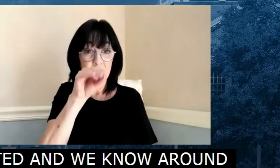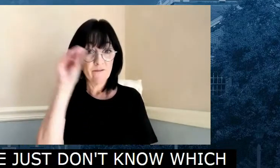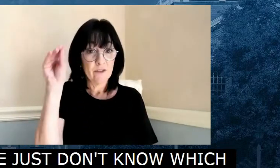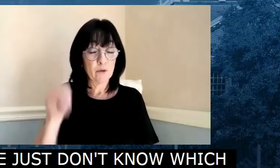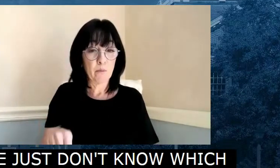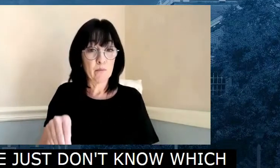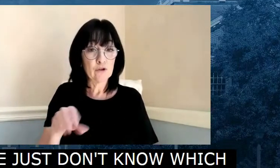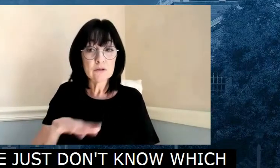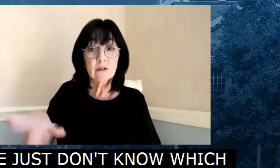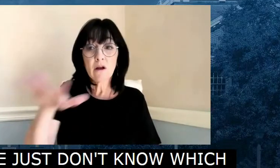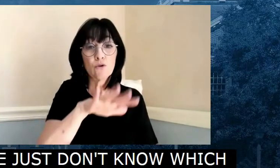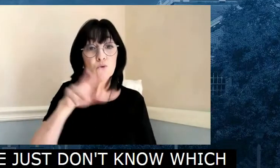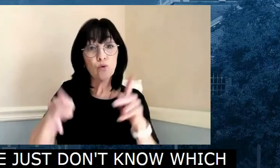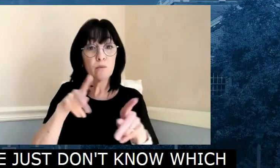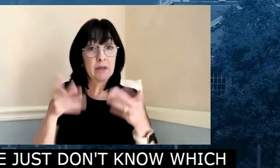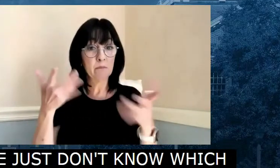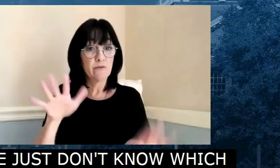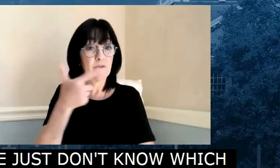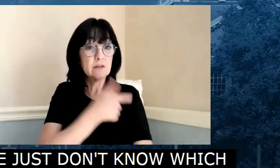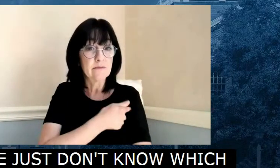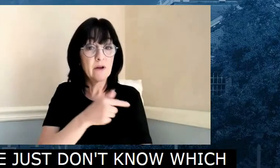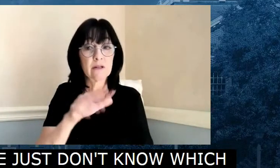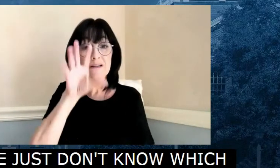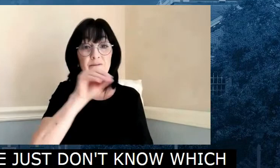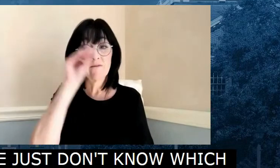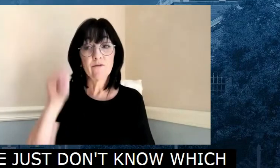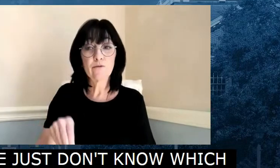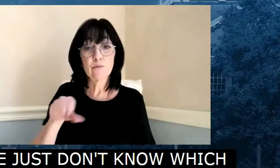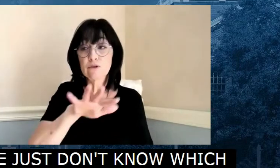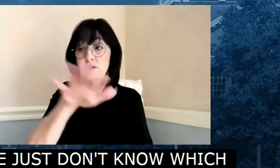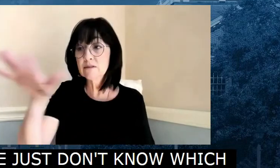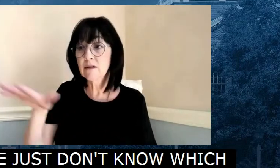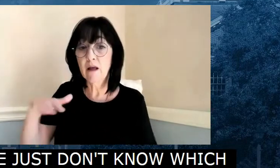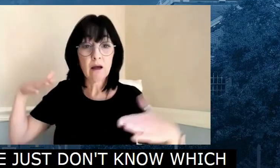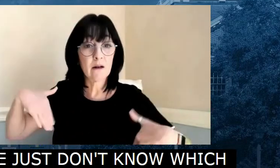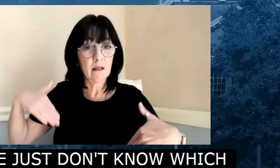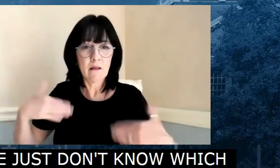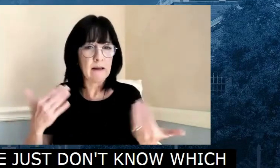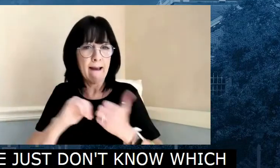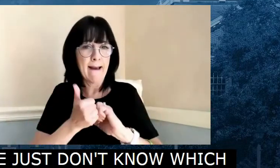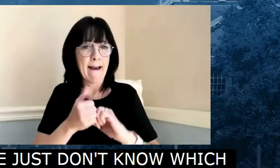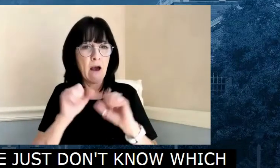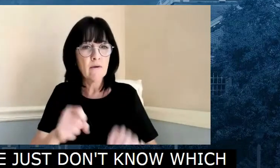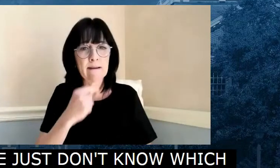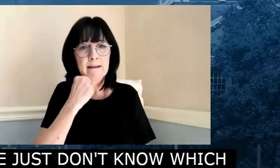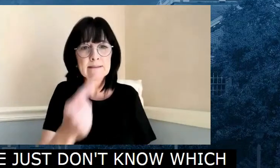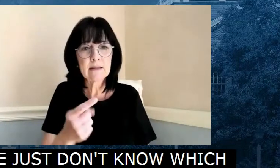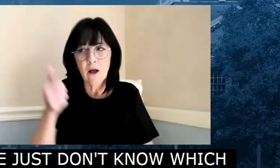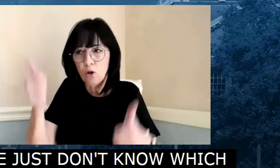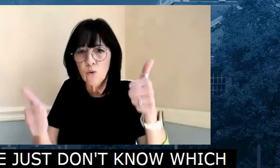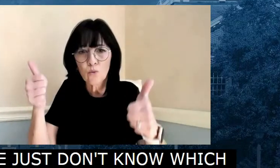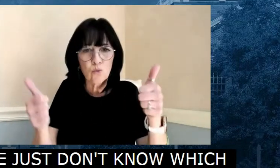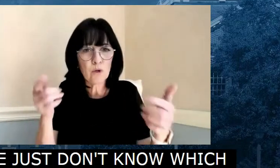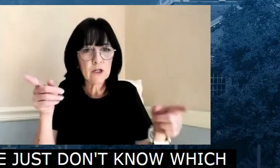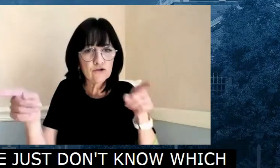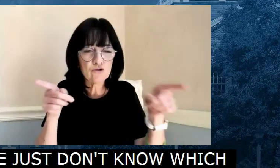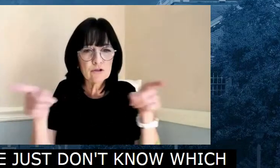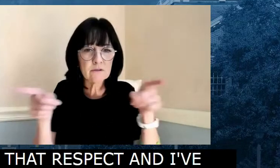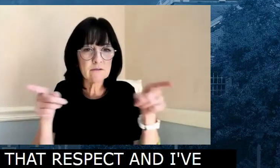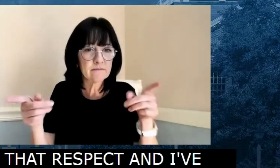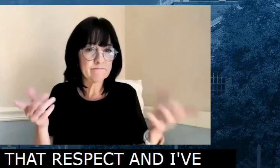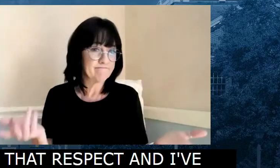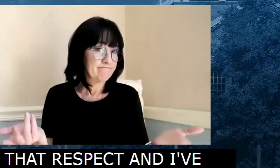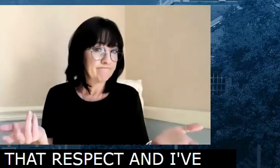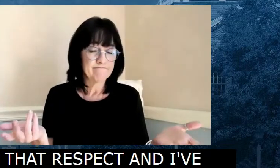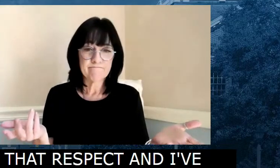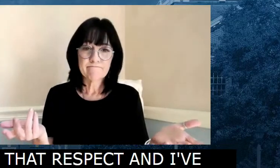unenforceable in that respect. And I've said all along, leaders without followers, you're just out there